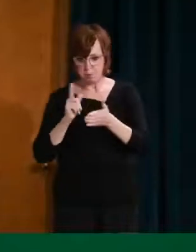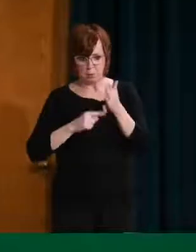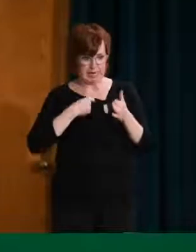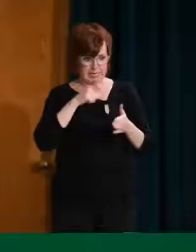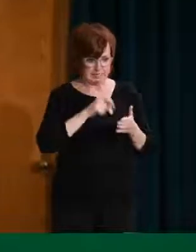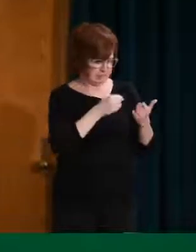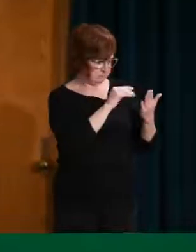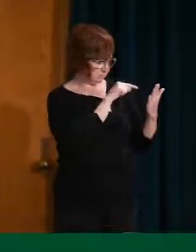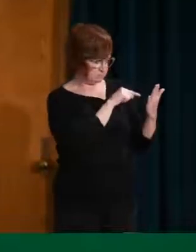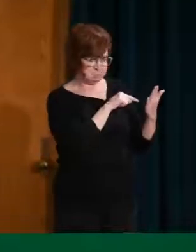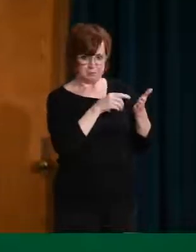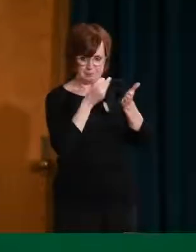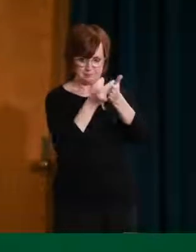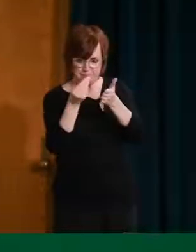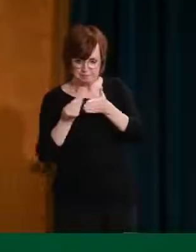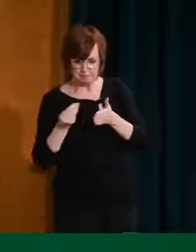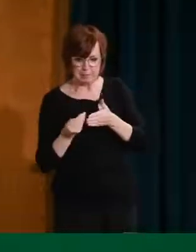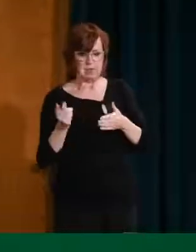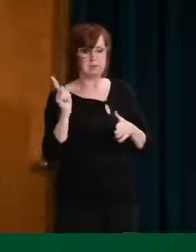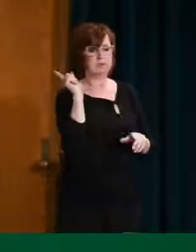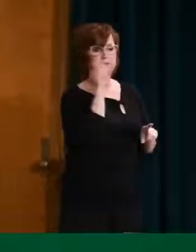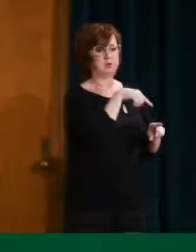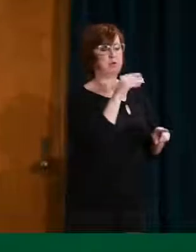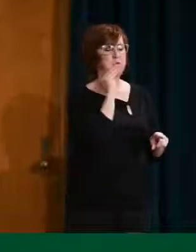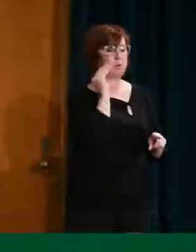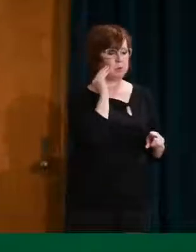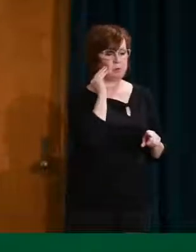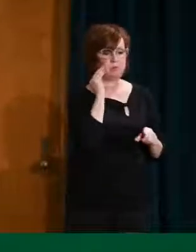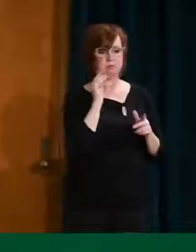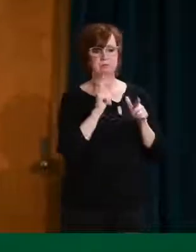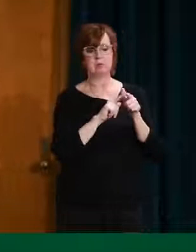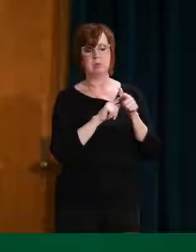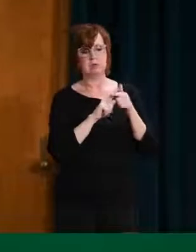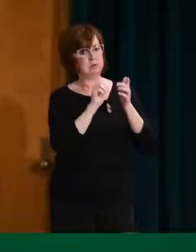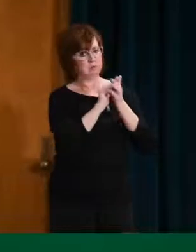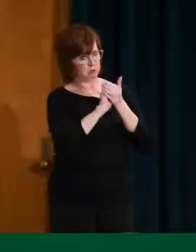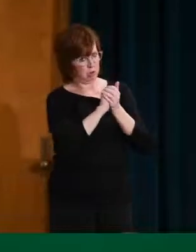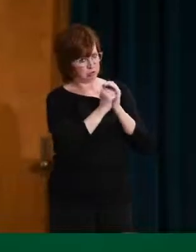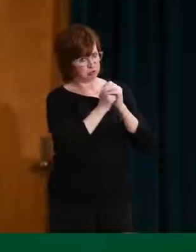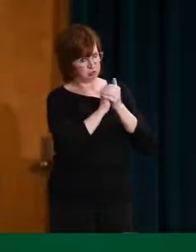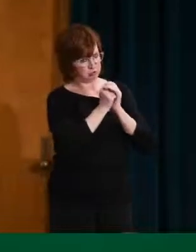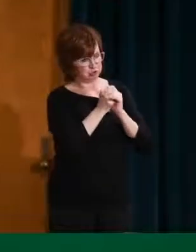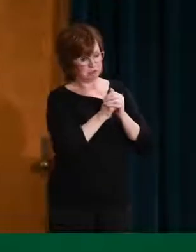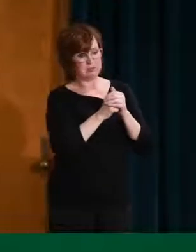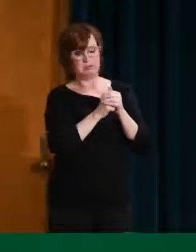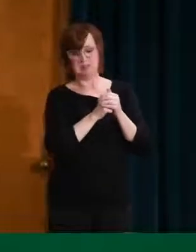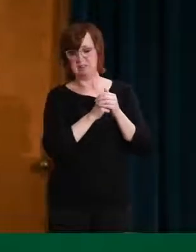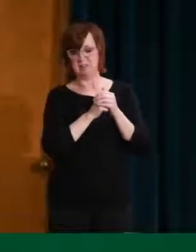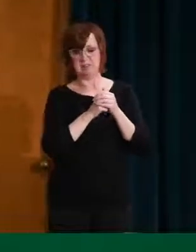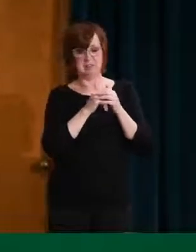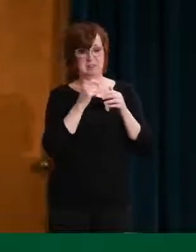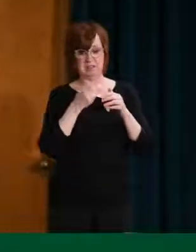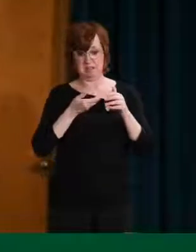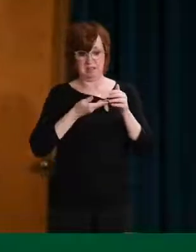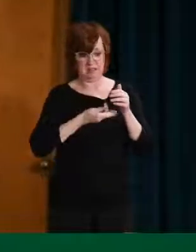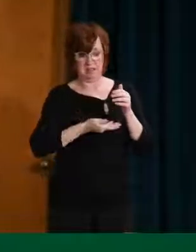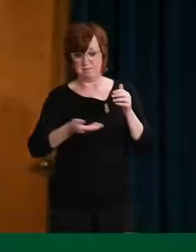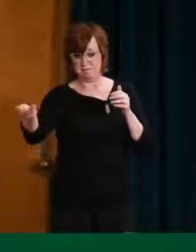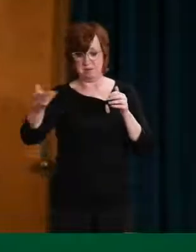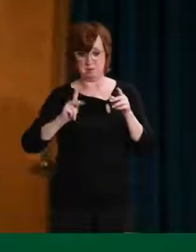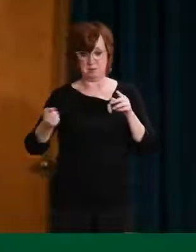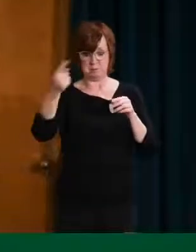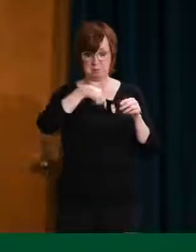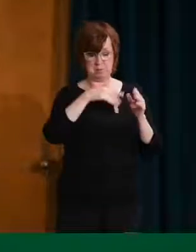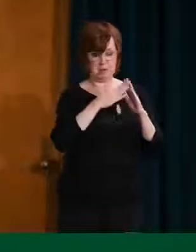otherwise, all our activities outside need to be either solitary or while maintaining that physical distance between